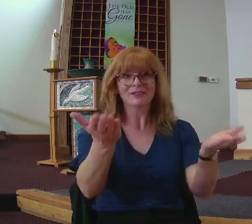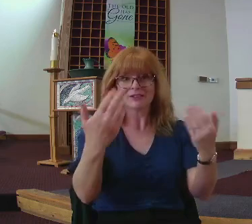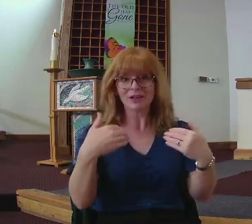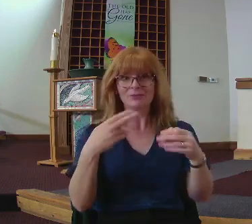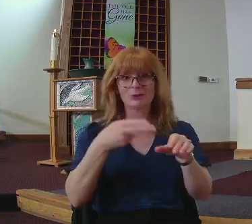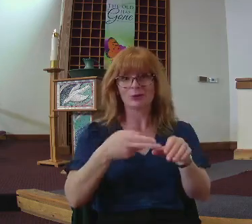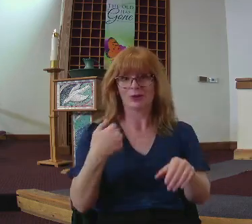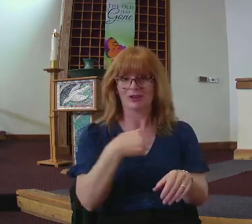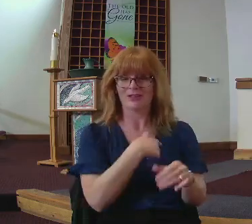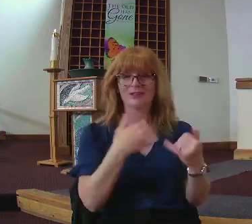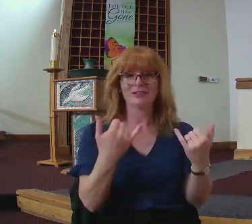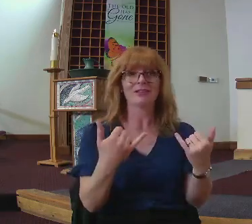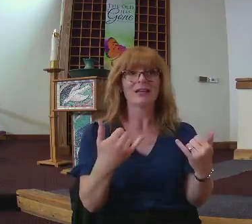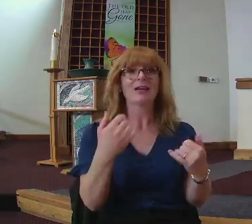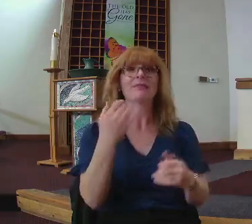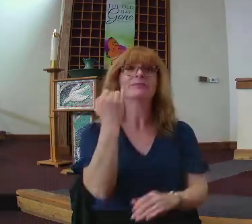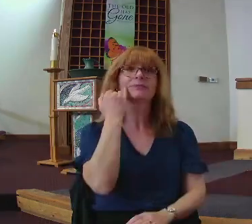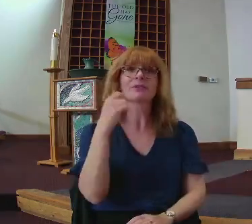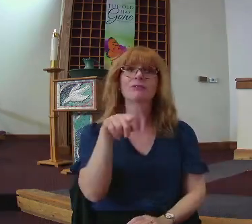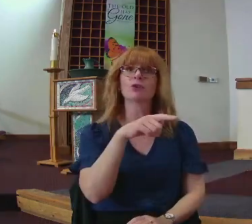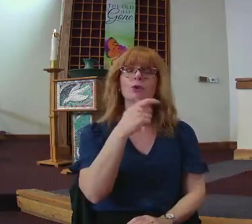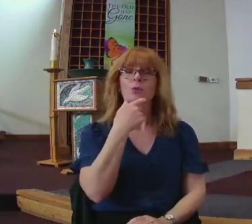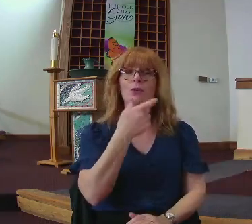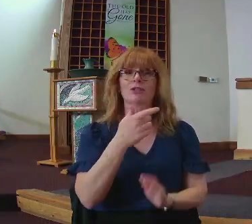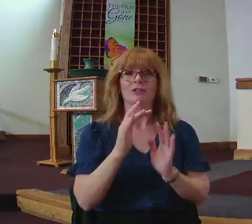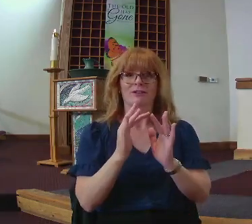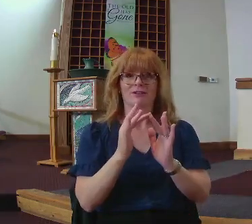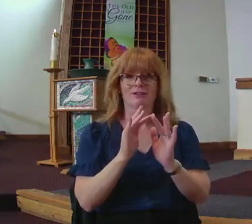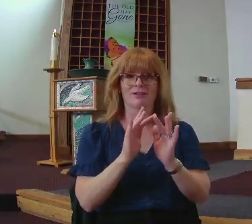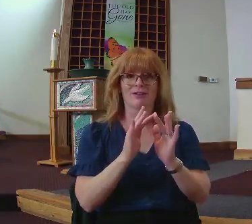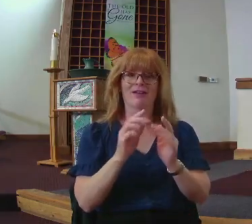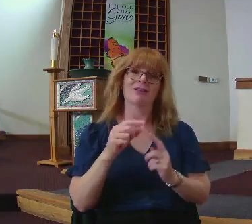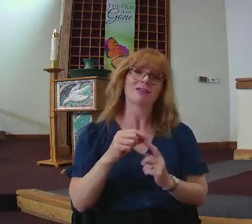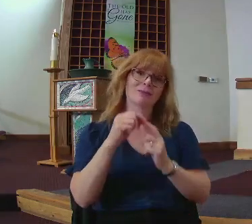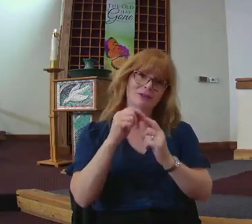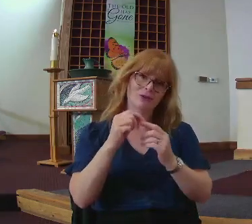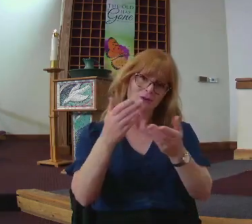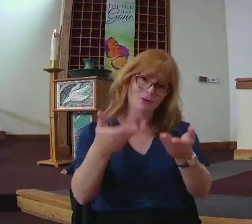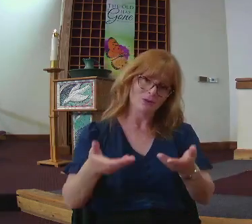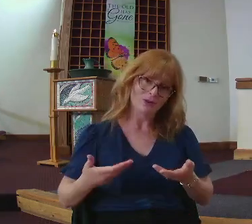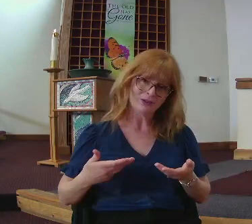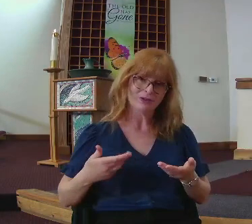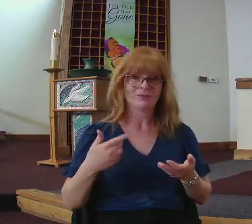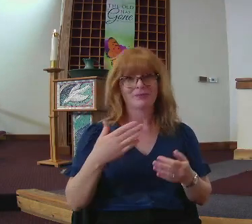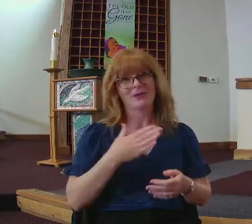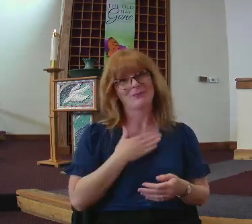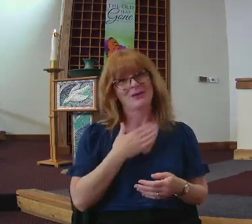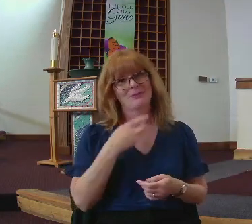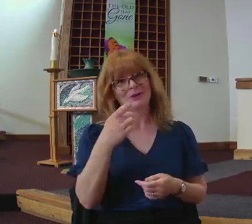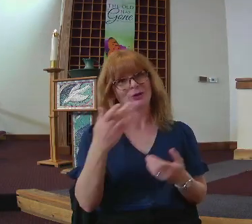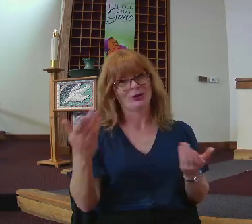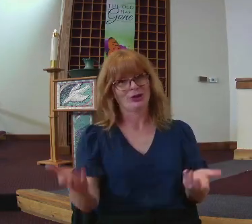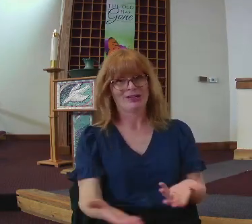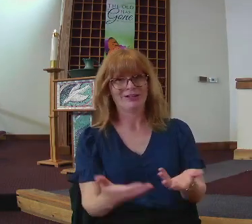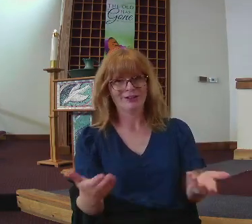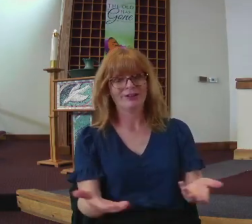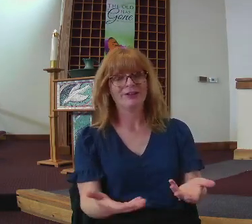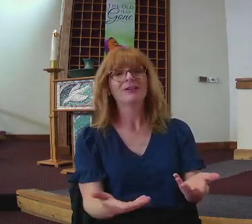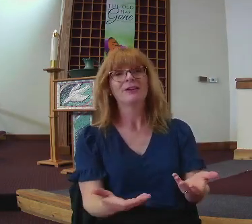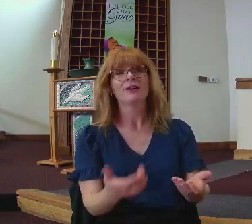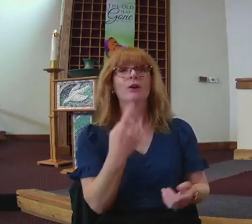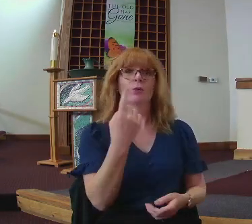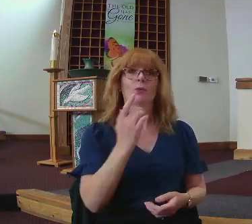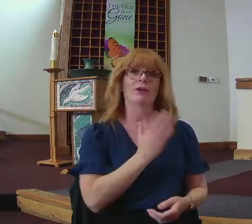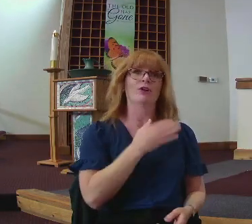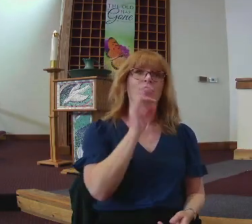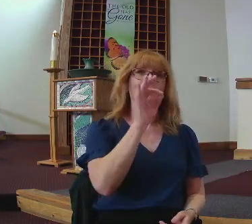with us today. For those of you who are worshiping with us online, I extend to you a special welcome. I am glad that you are here. One